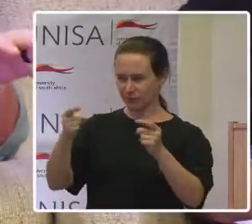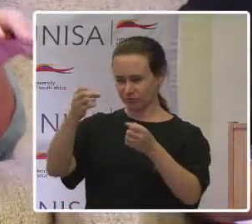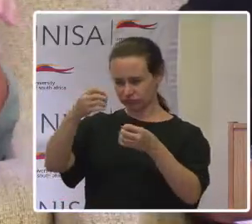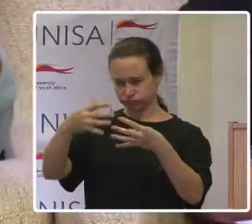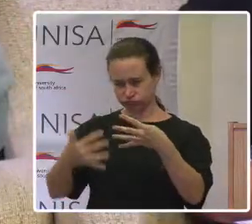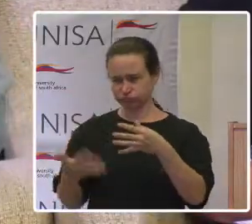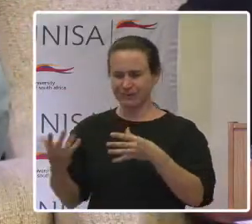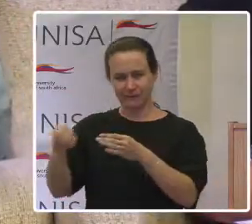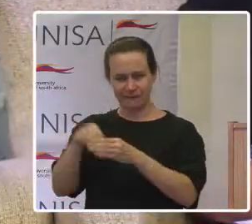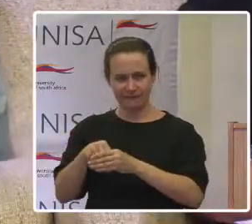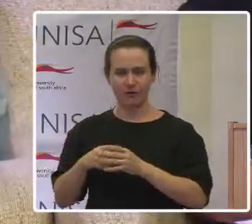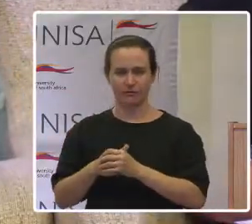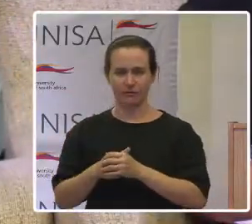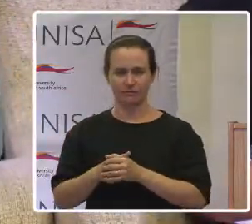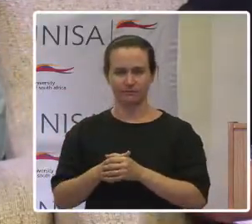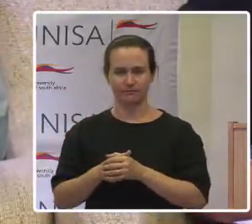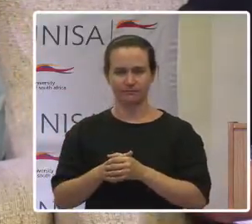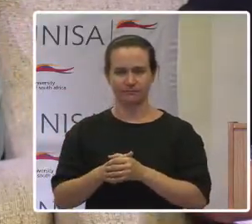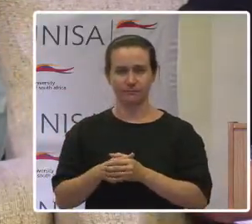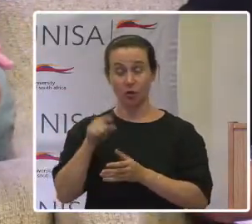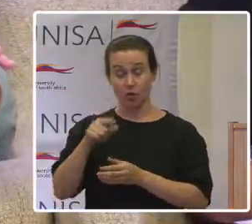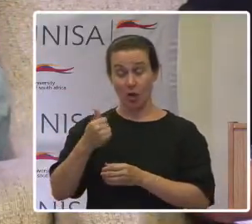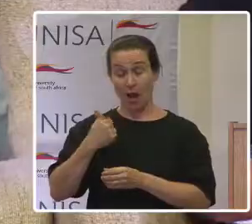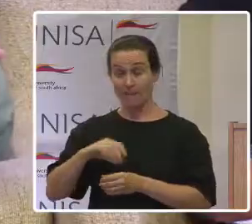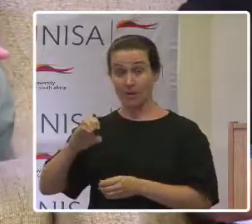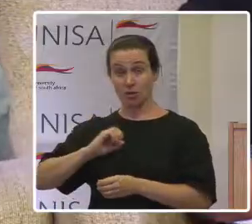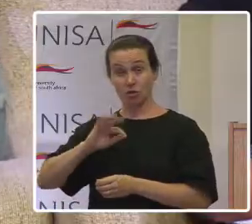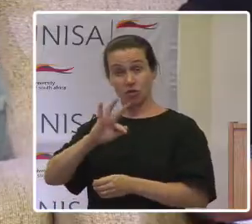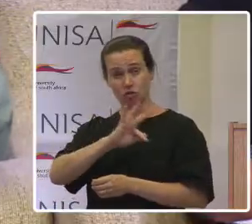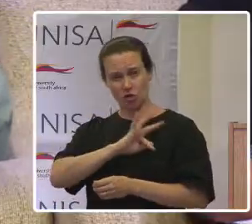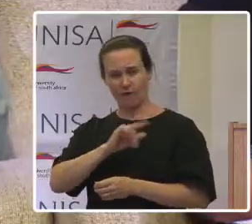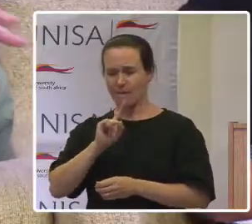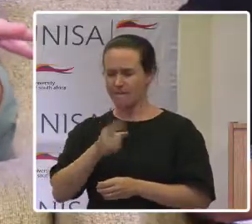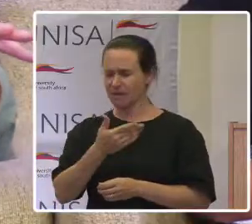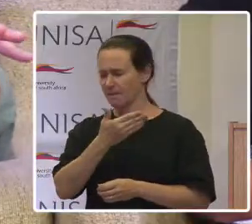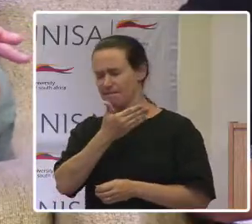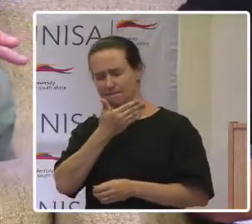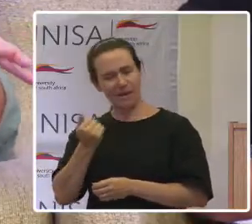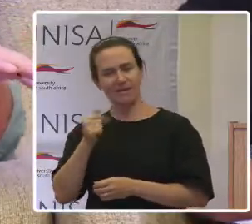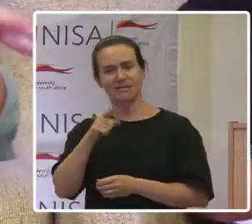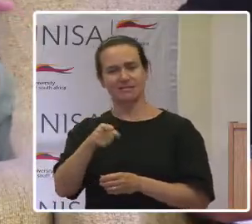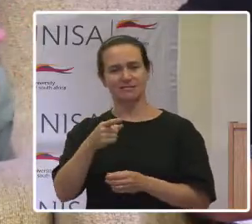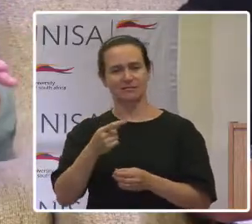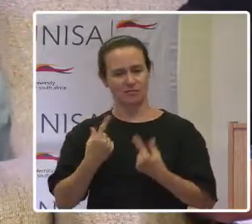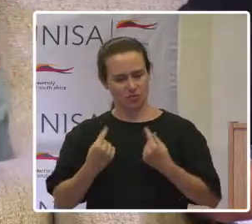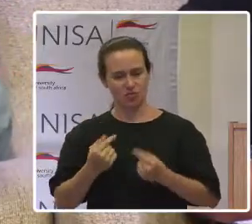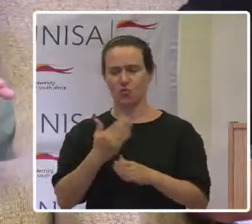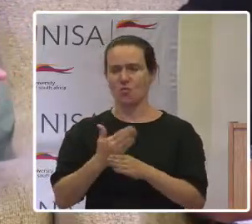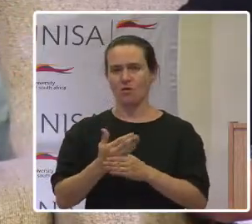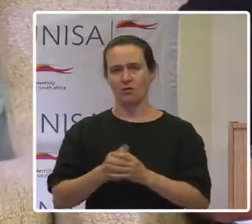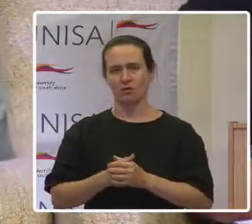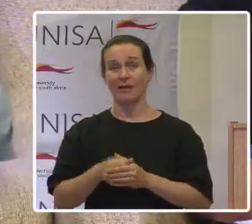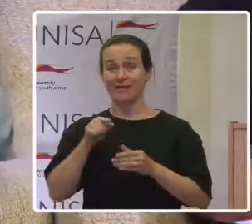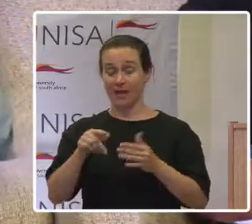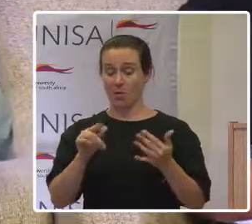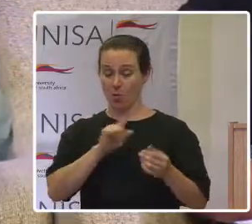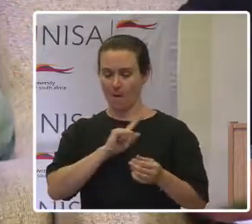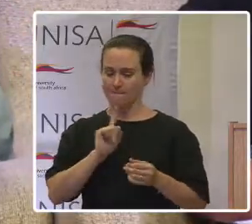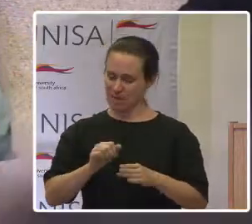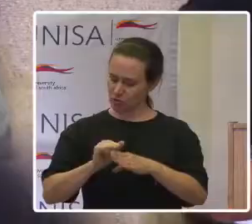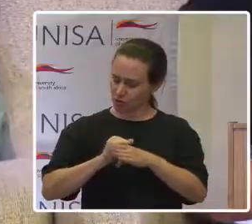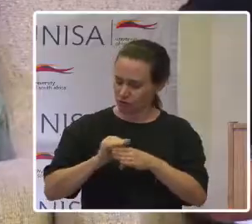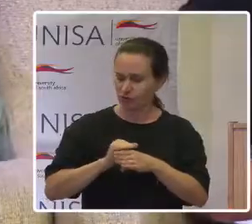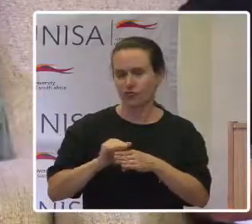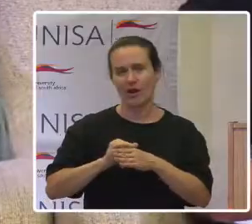it, you want the staff to be the best they can be. And that's where training and recurrency